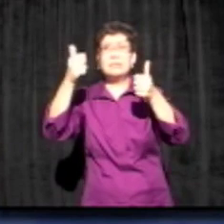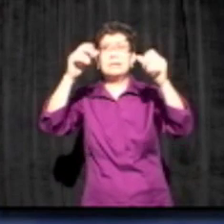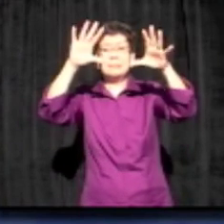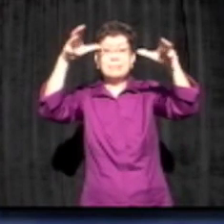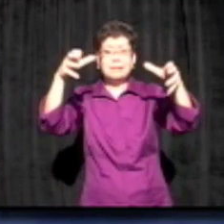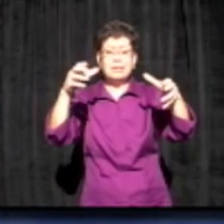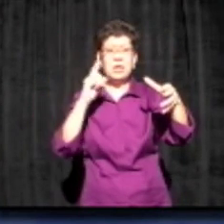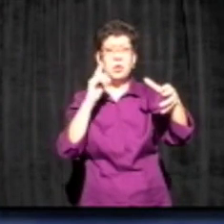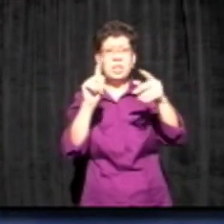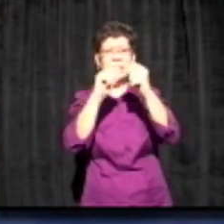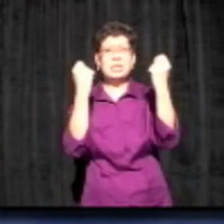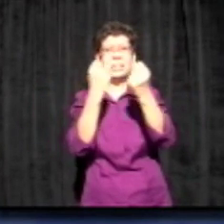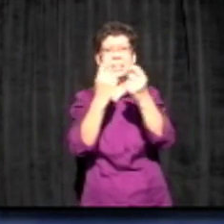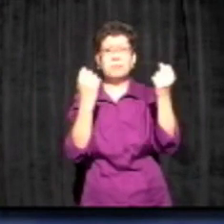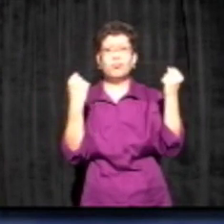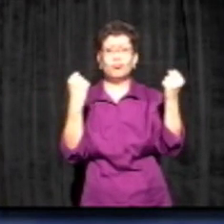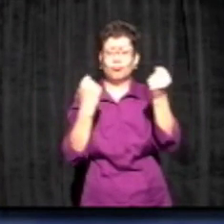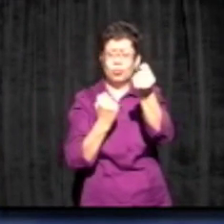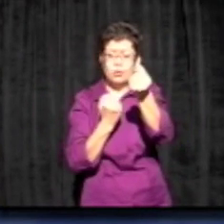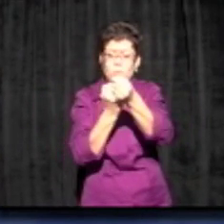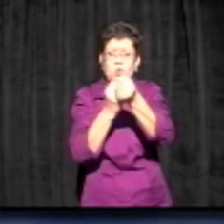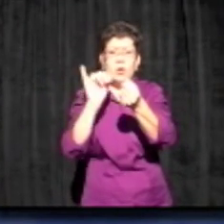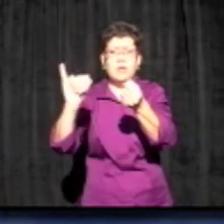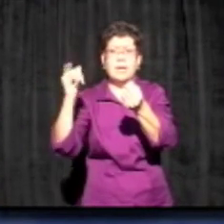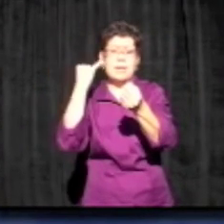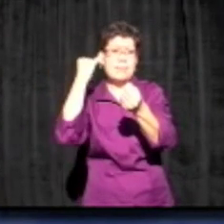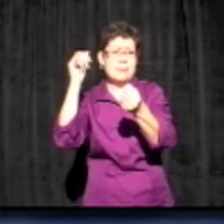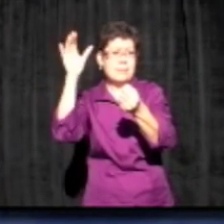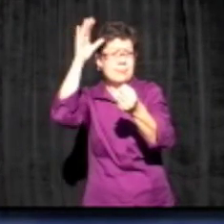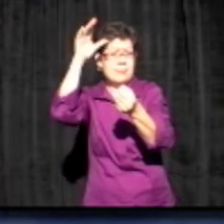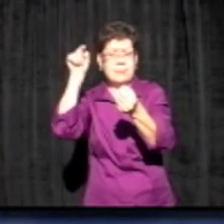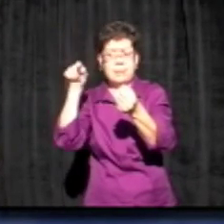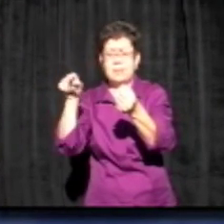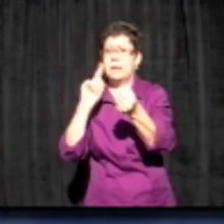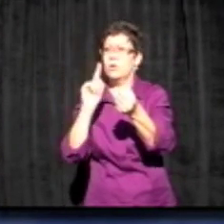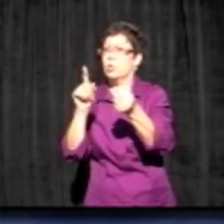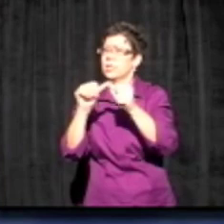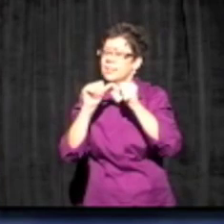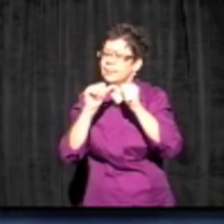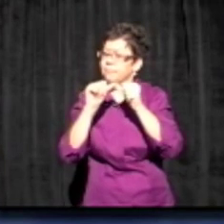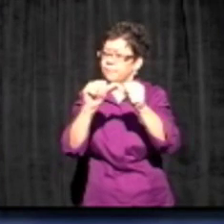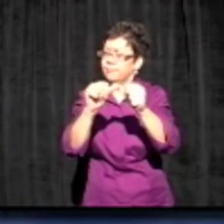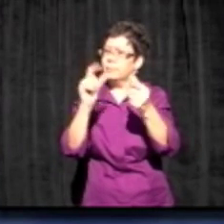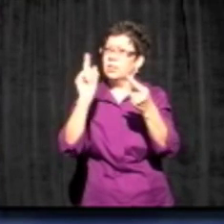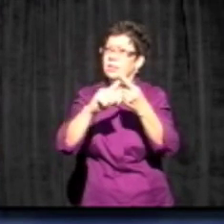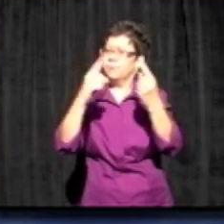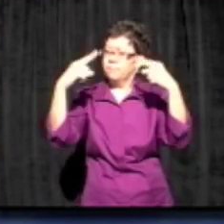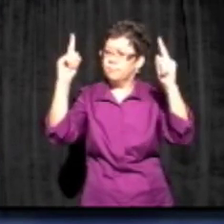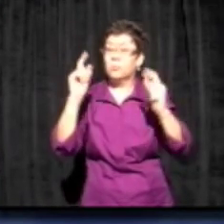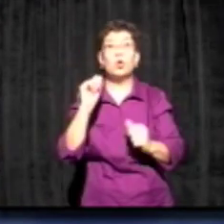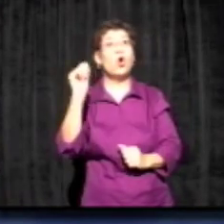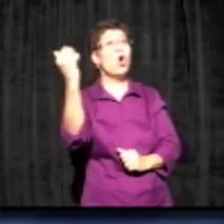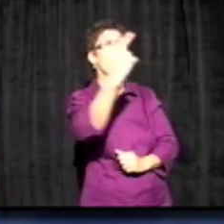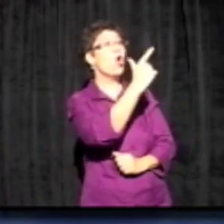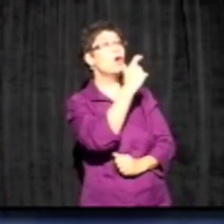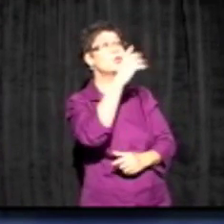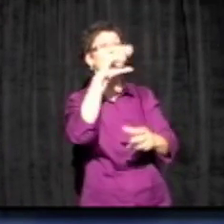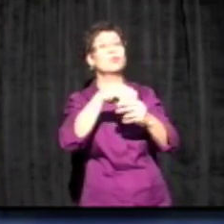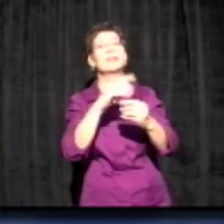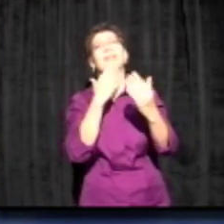with the beliefs of the Vehicle Production Group and unfailingly supported this initiative. To all of you, we say thank